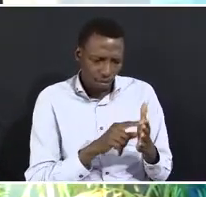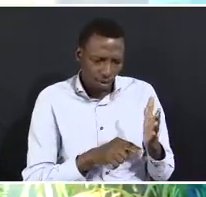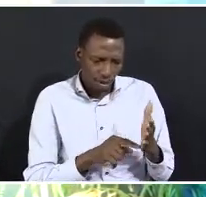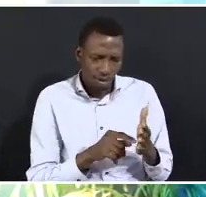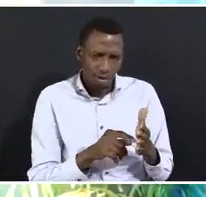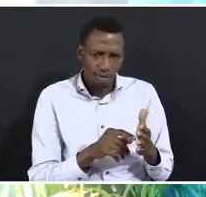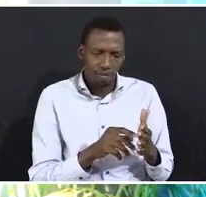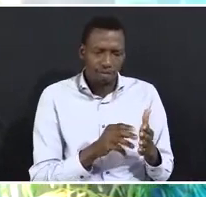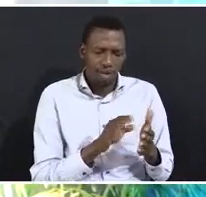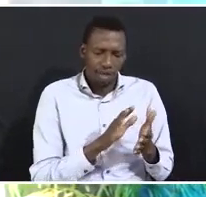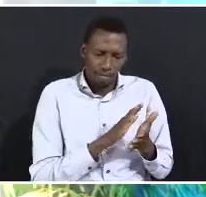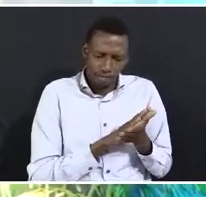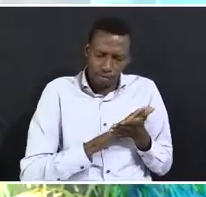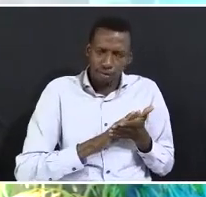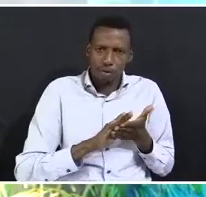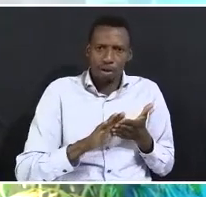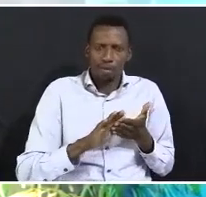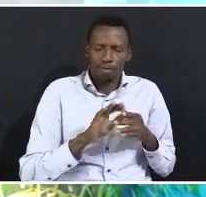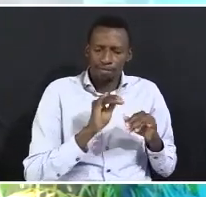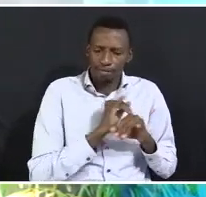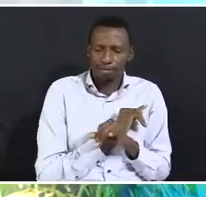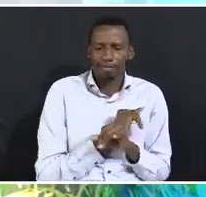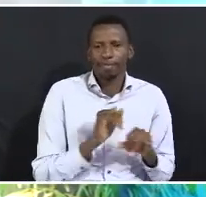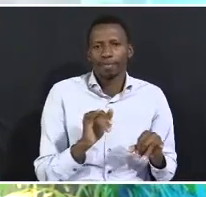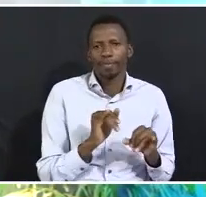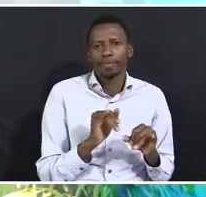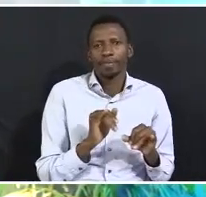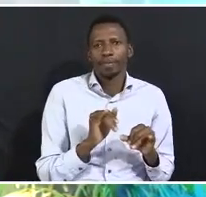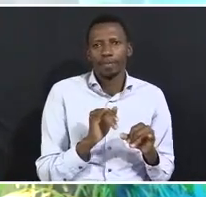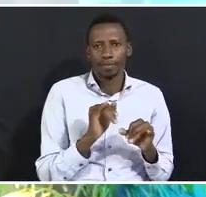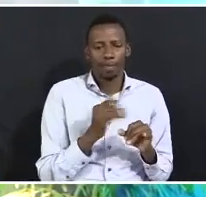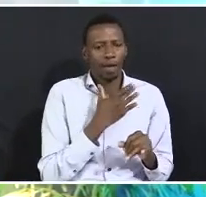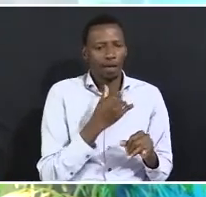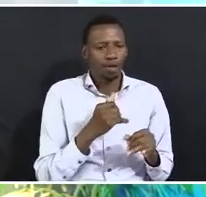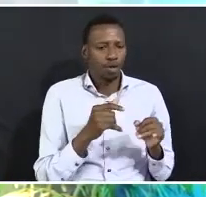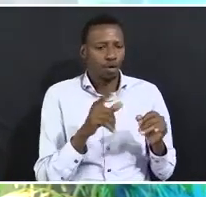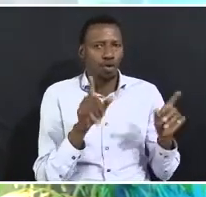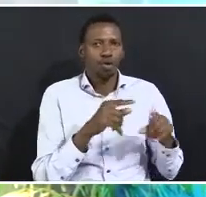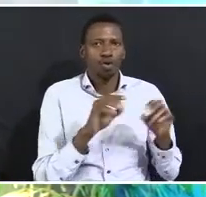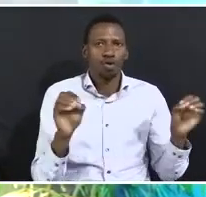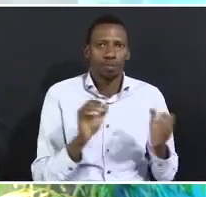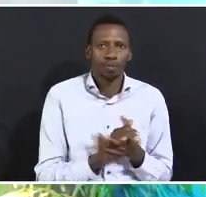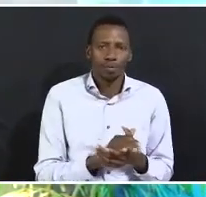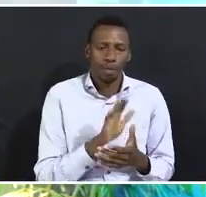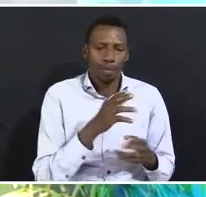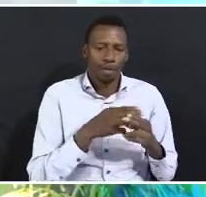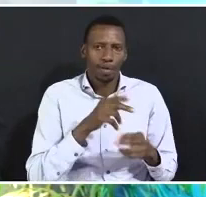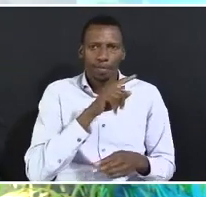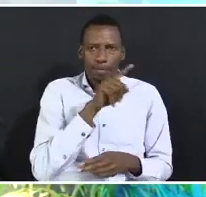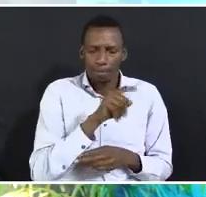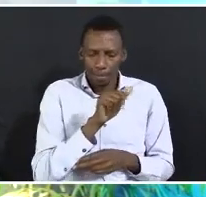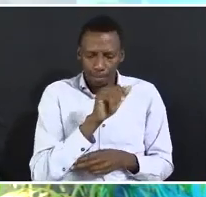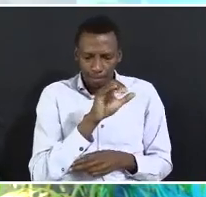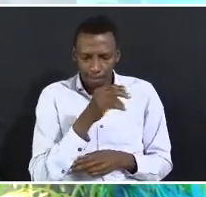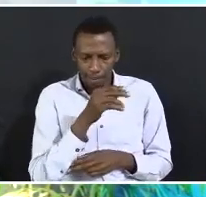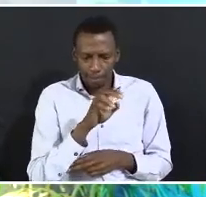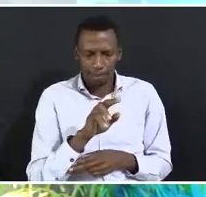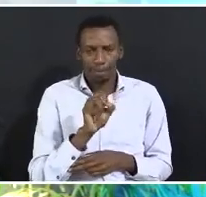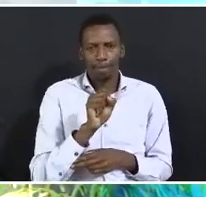pure, and clean. Zacchaeus. The Jews, that